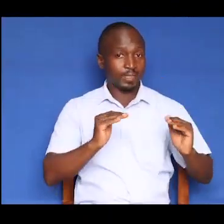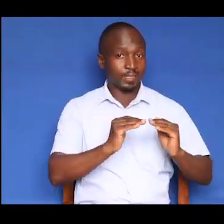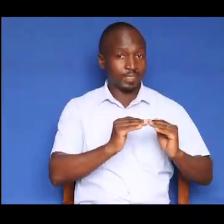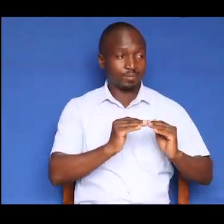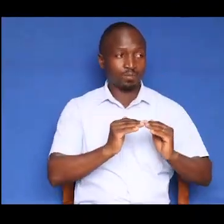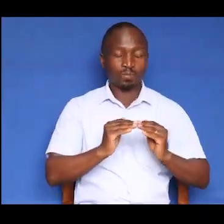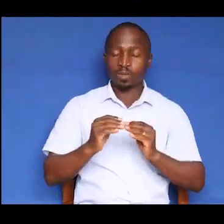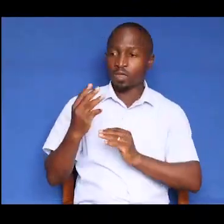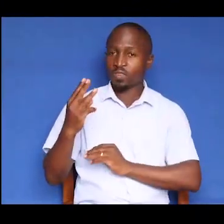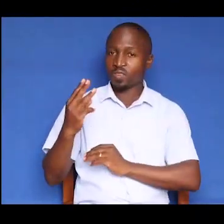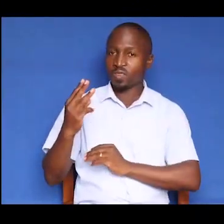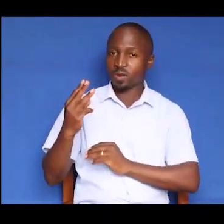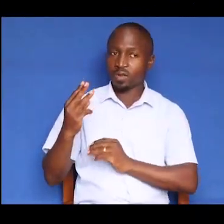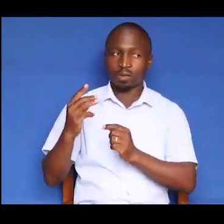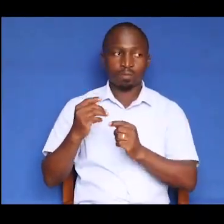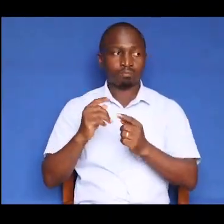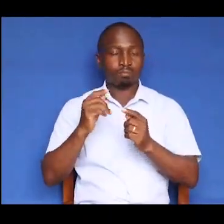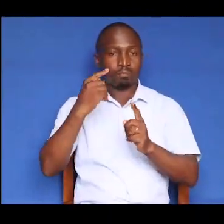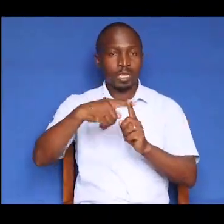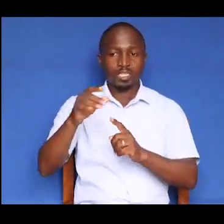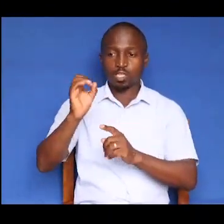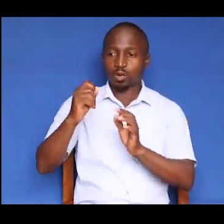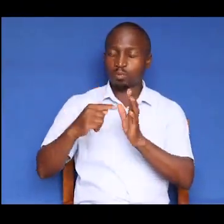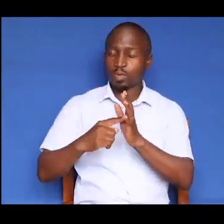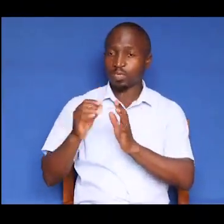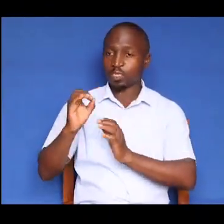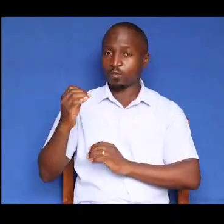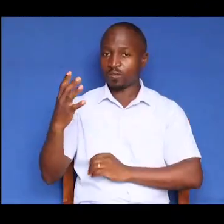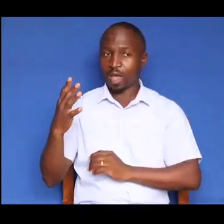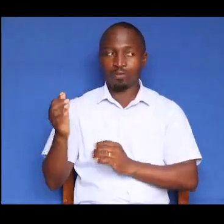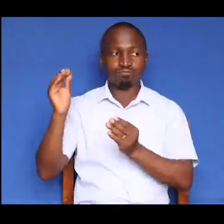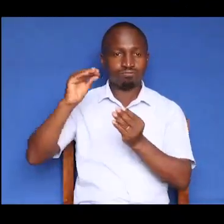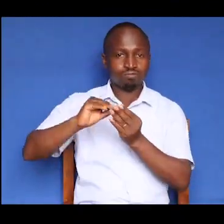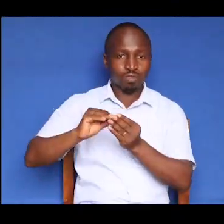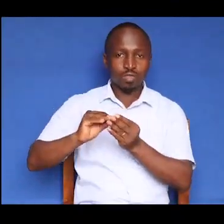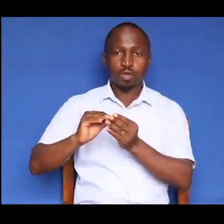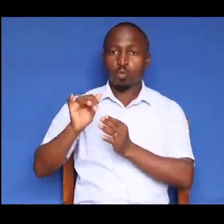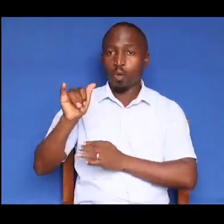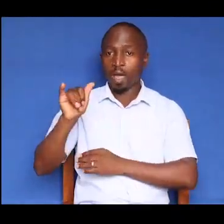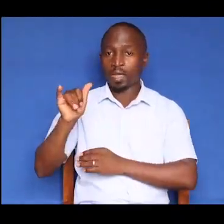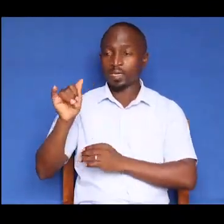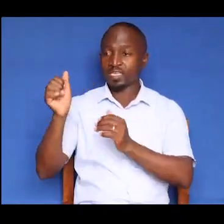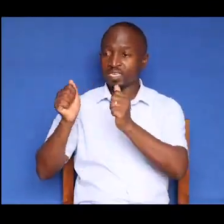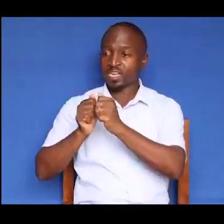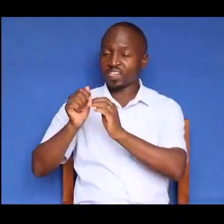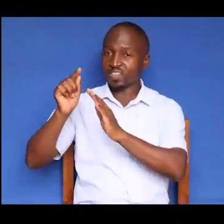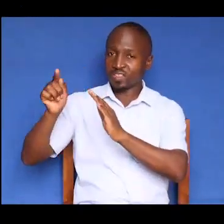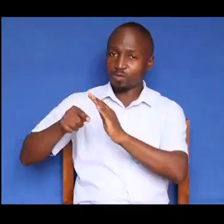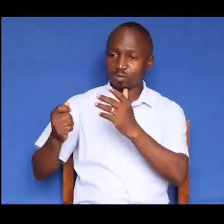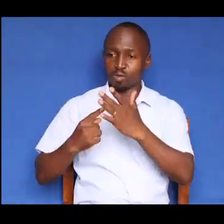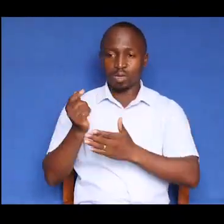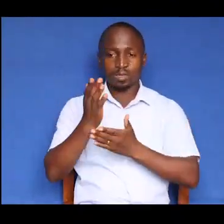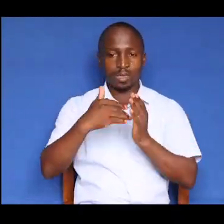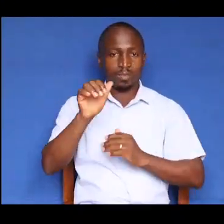plus 0.05 in y, you have to put 10,000 level of income from part A of our question